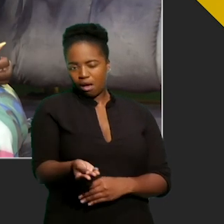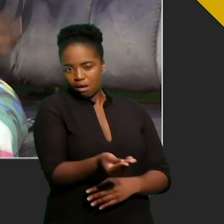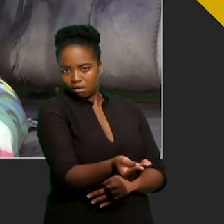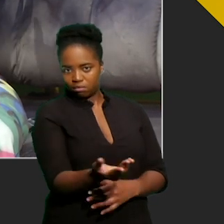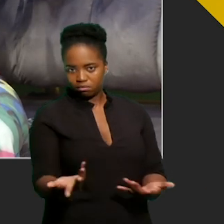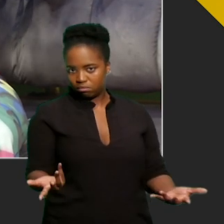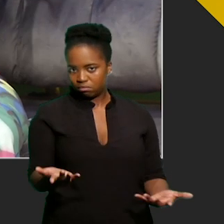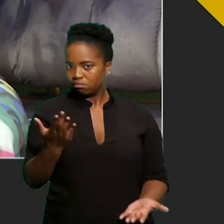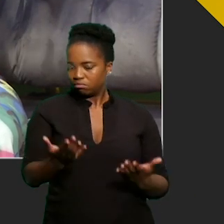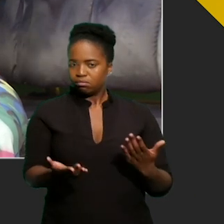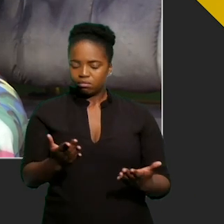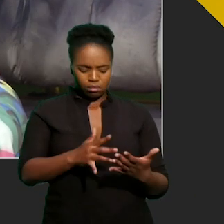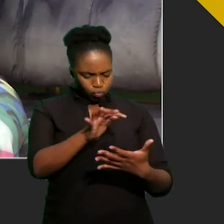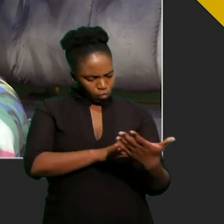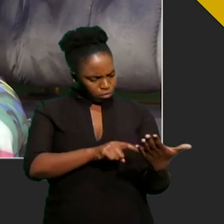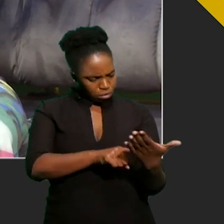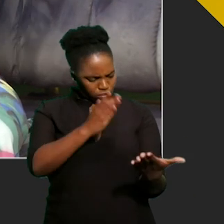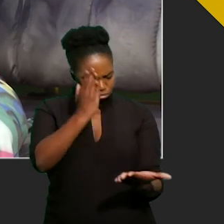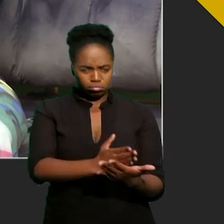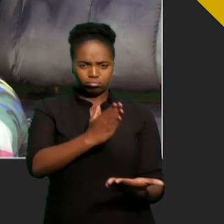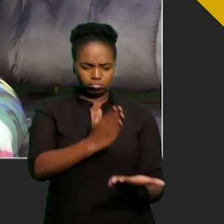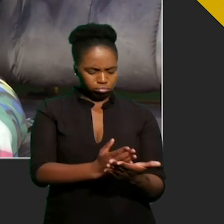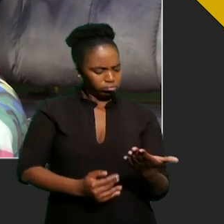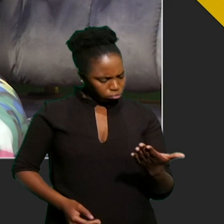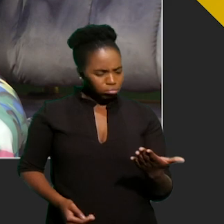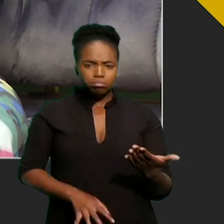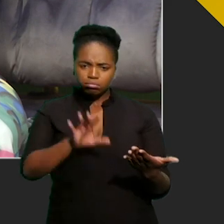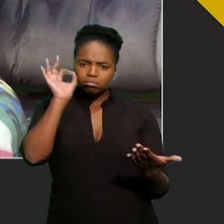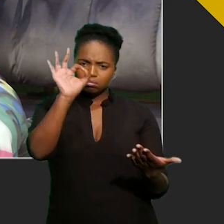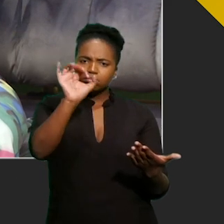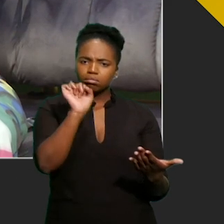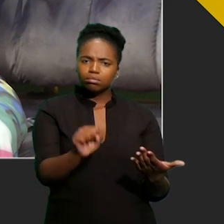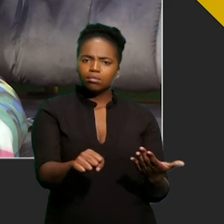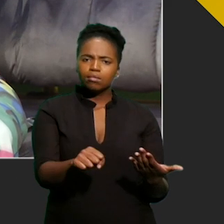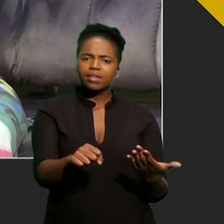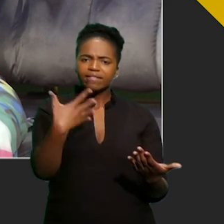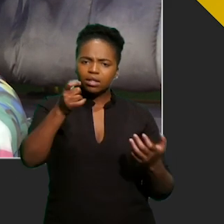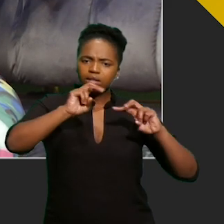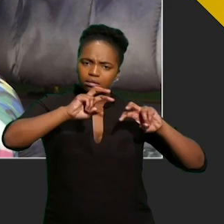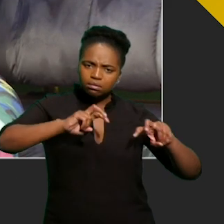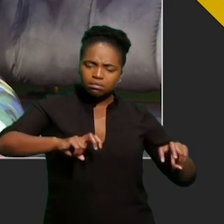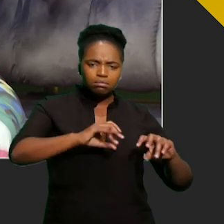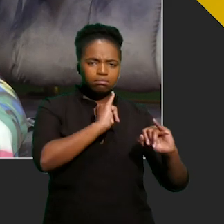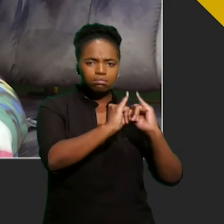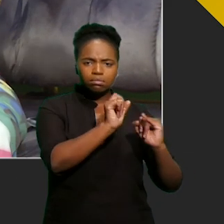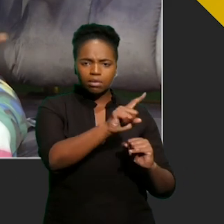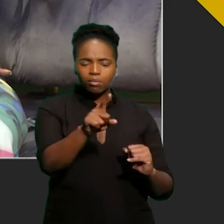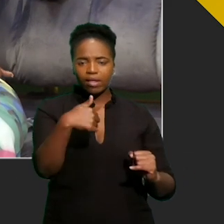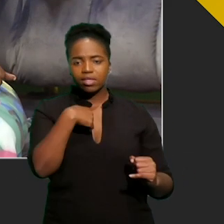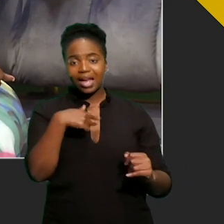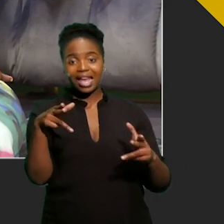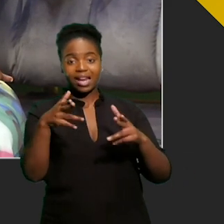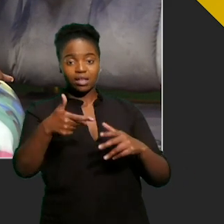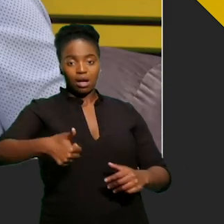What if when a story was a tepa, you know it's a truth? Kinto, we like the Lenko strategy, you've done investigation, and your editor says, scrap the